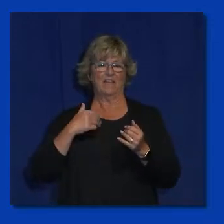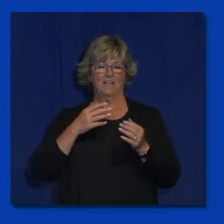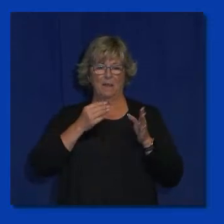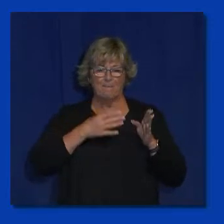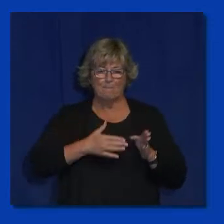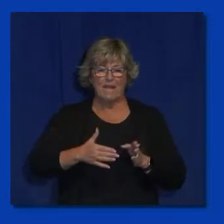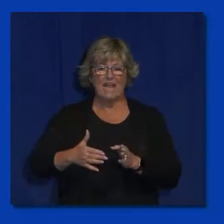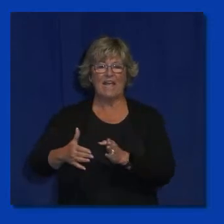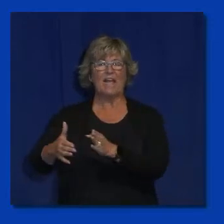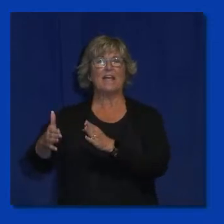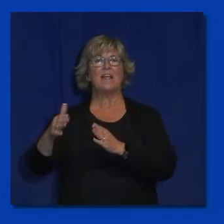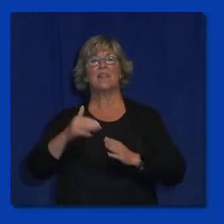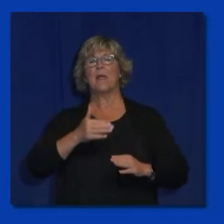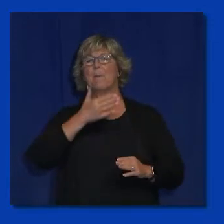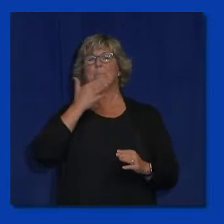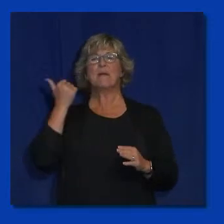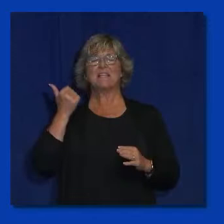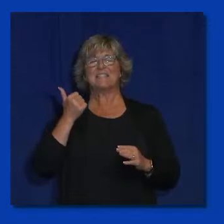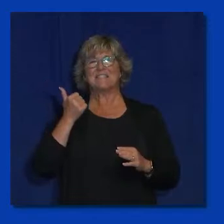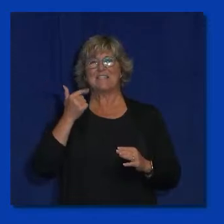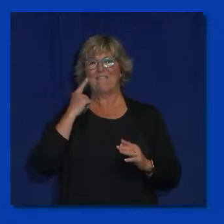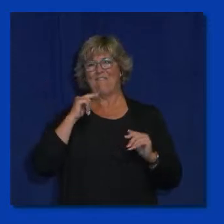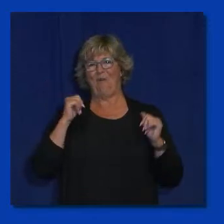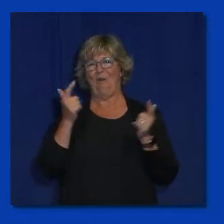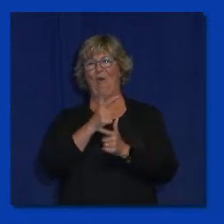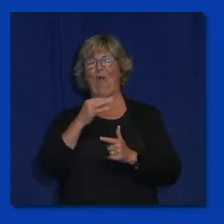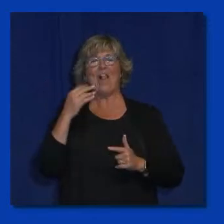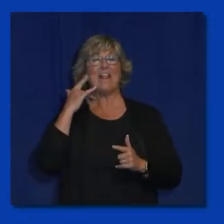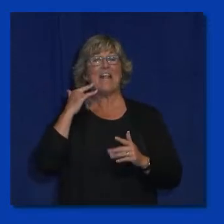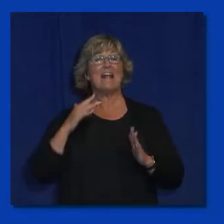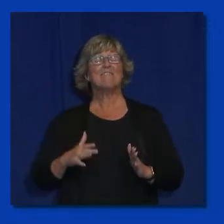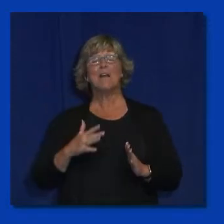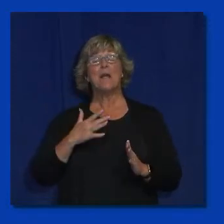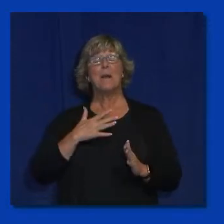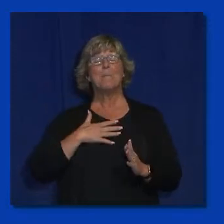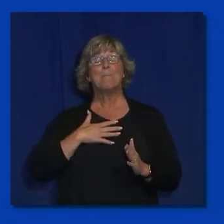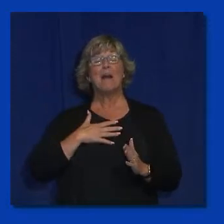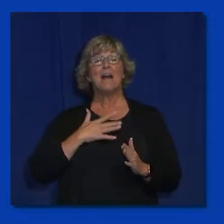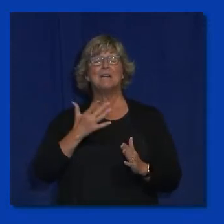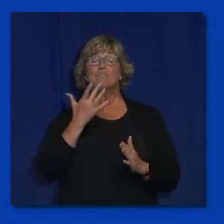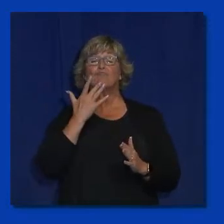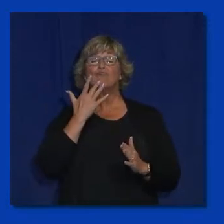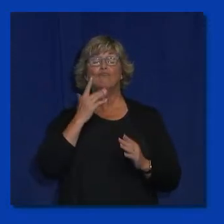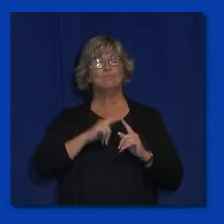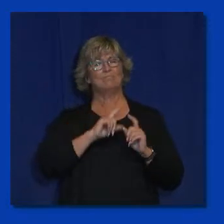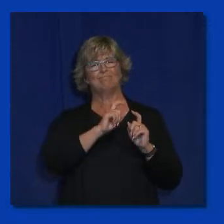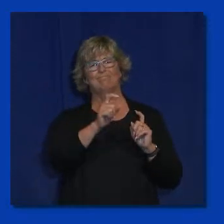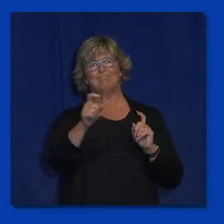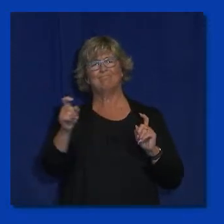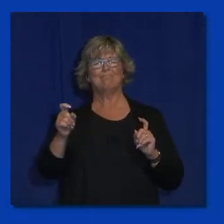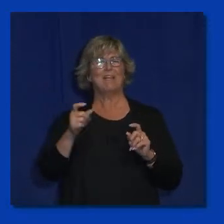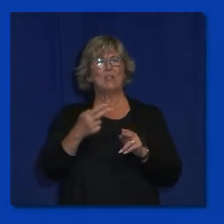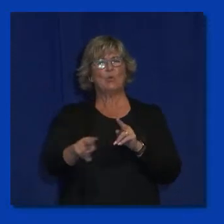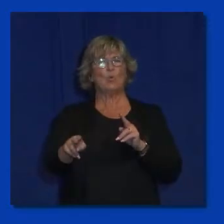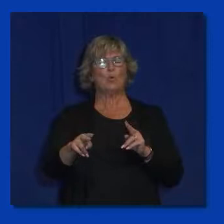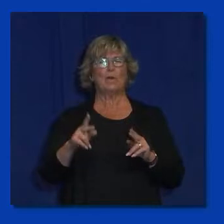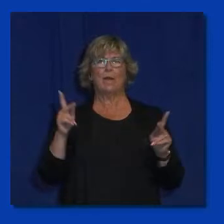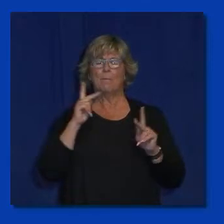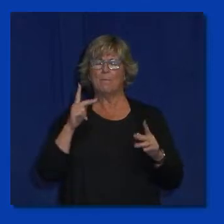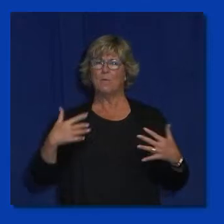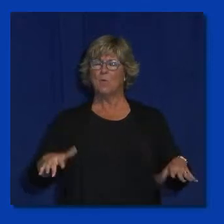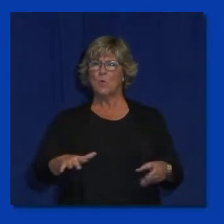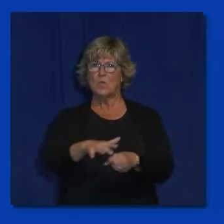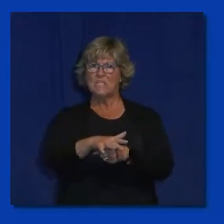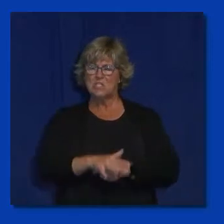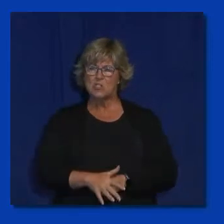strategy that's in the best interest of Californians. My interest is to get the money out as quickly as possible. People are feeling deep stress,